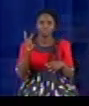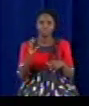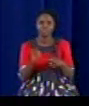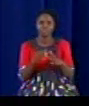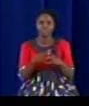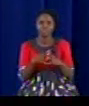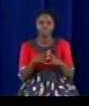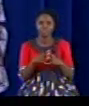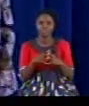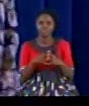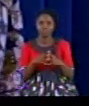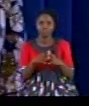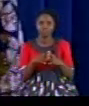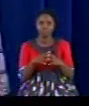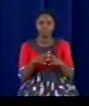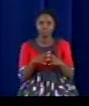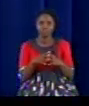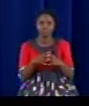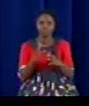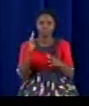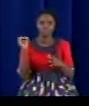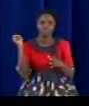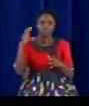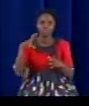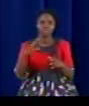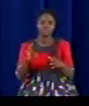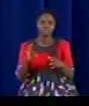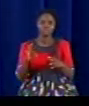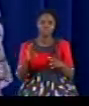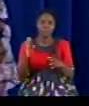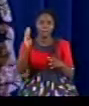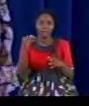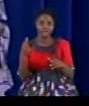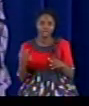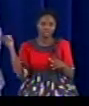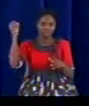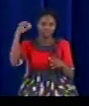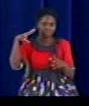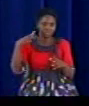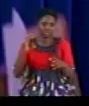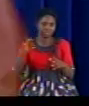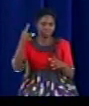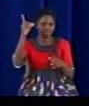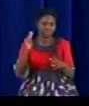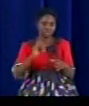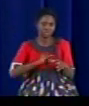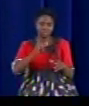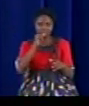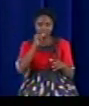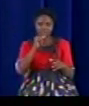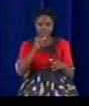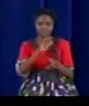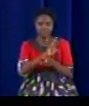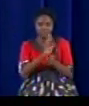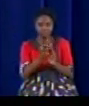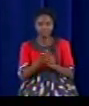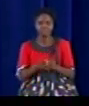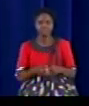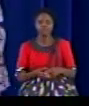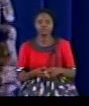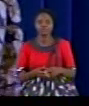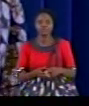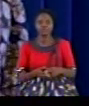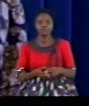My name is Taye Omaru Danladi. By the grace of God, I'm born again from Nagakushan District, Technoba District,